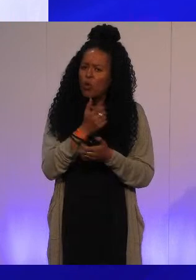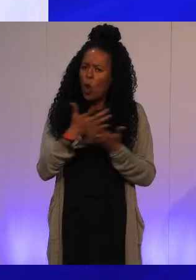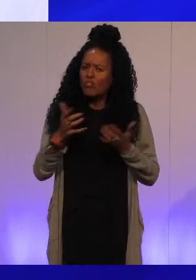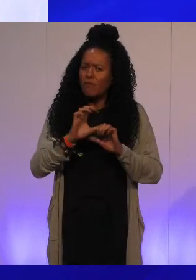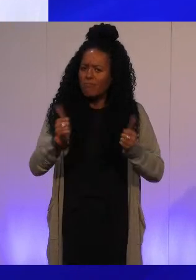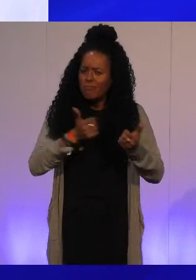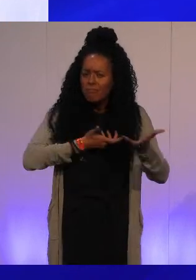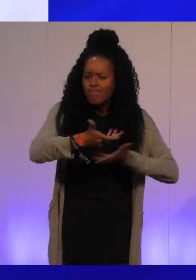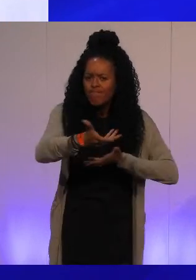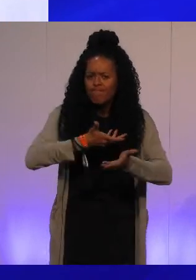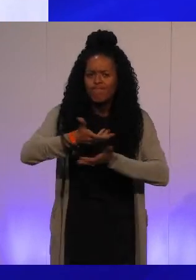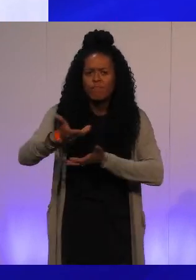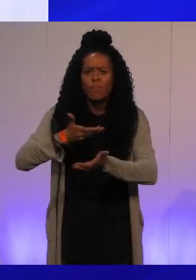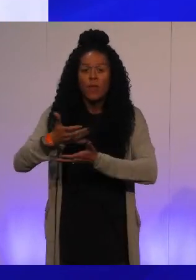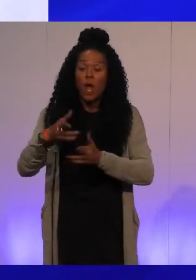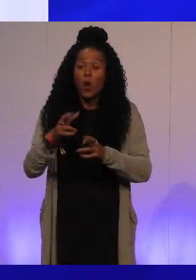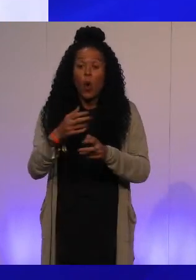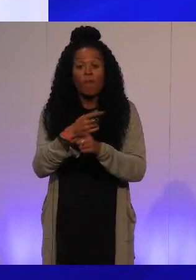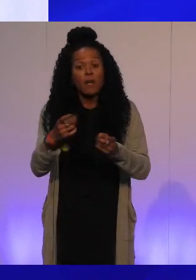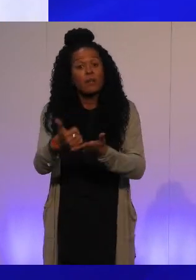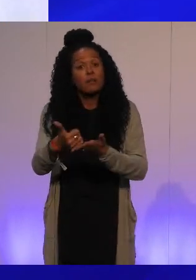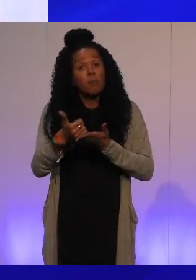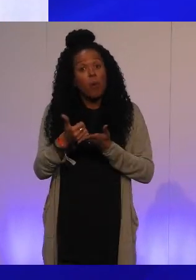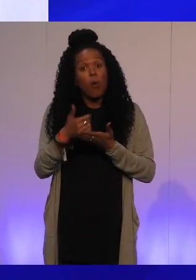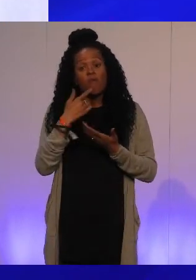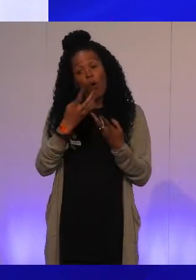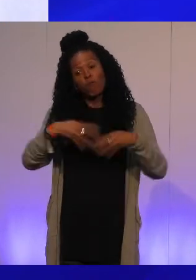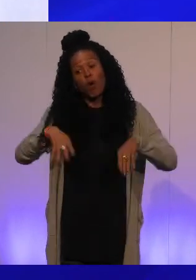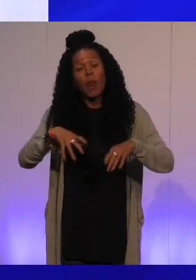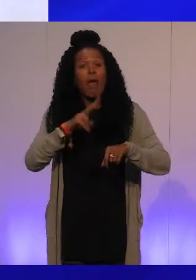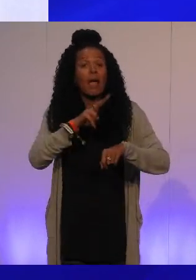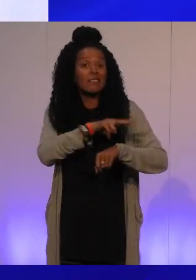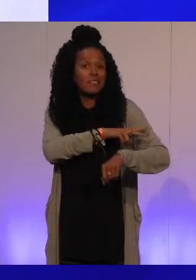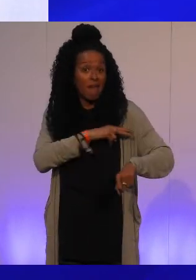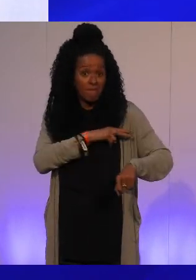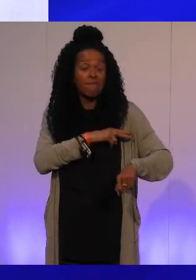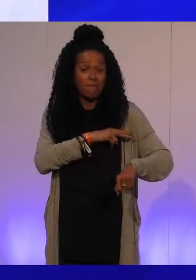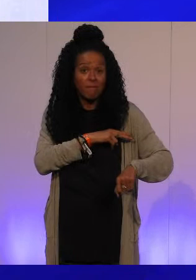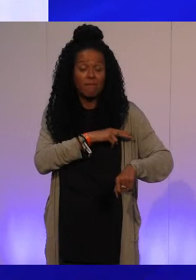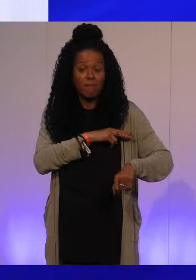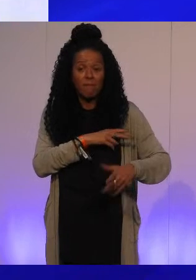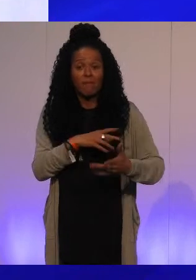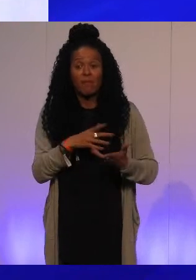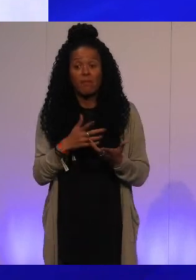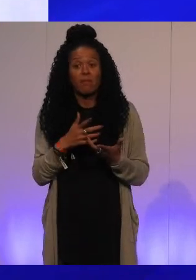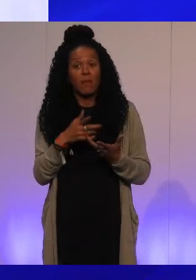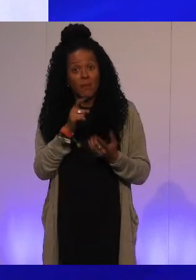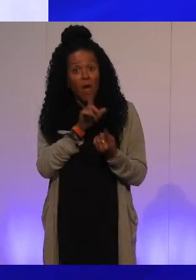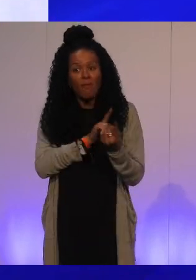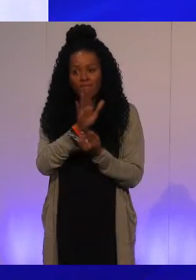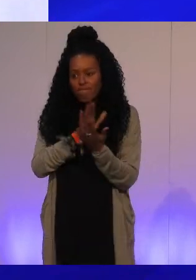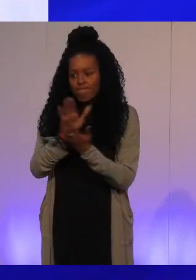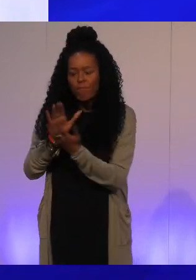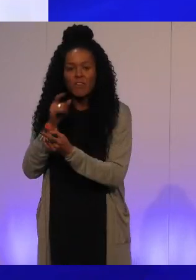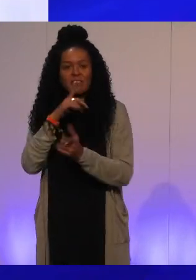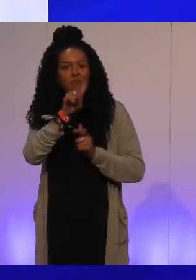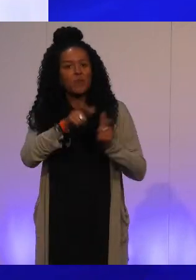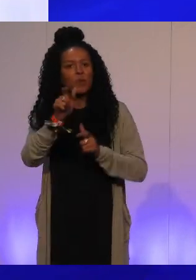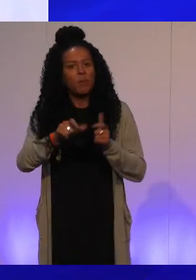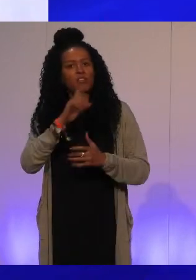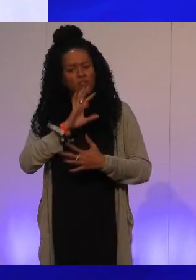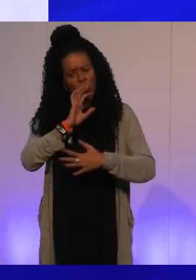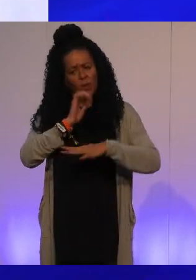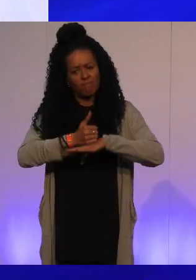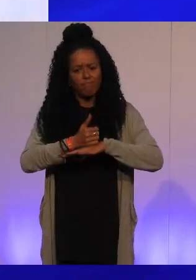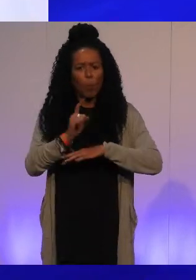hopefully a lot of support to our frontline colleagues in terms of, you know, putting in place the things they need to put in place.